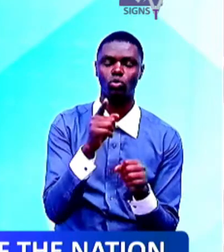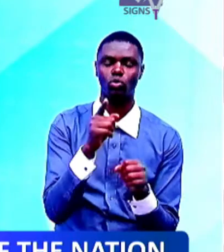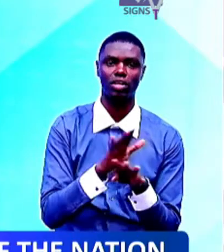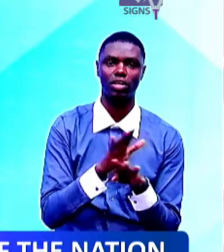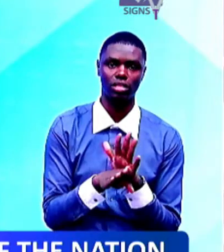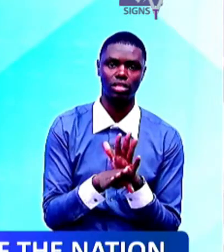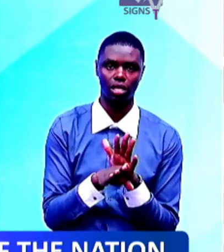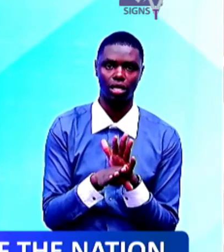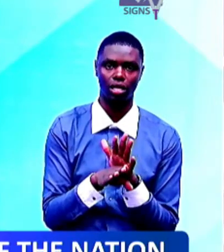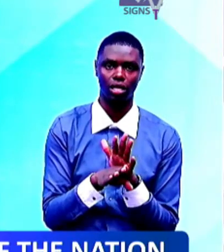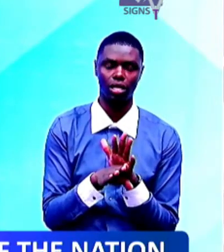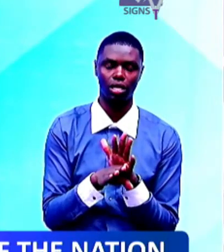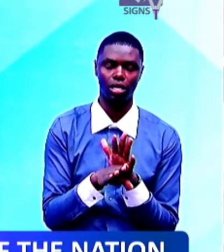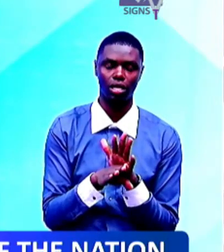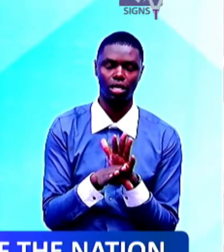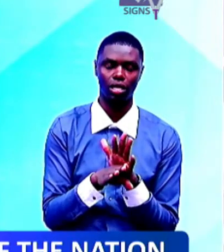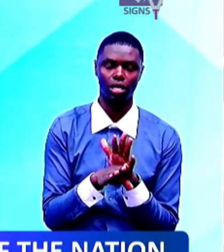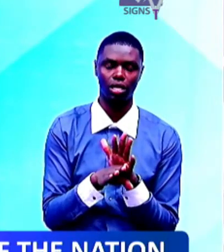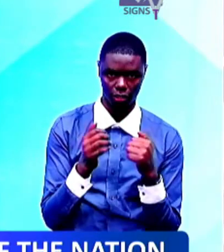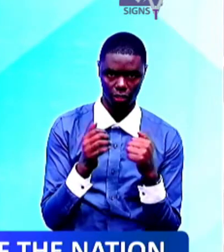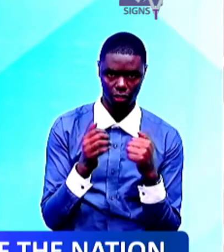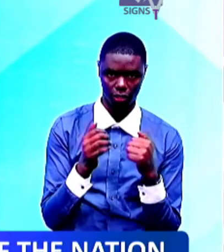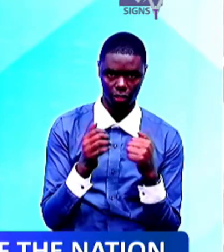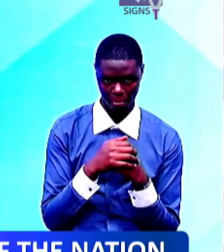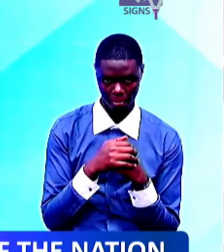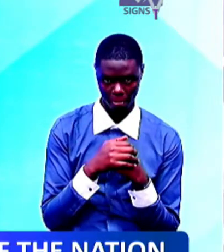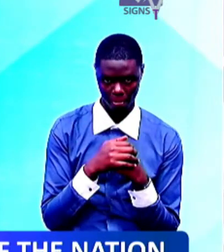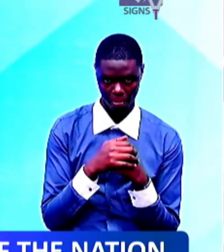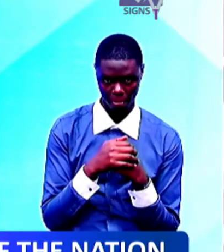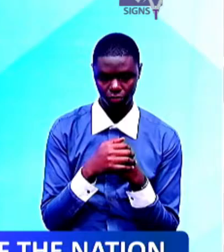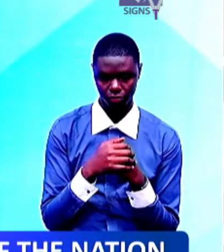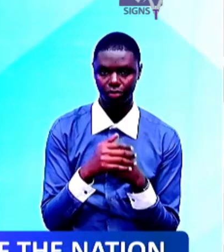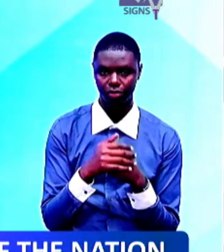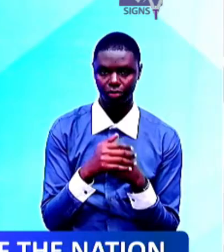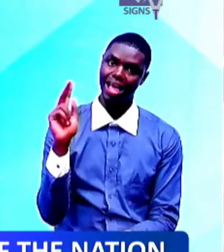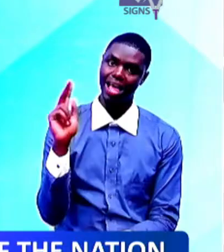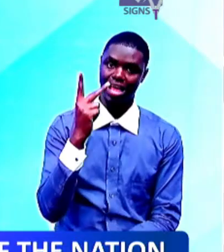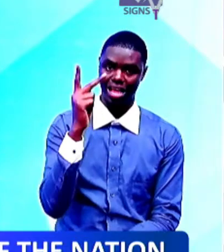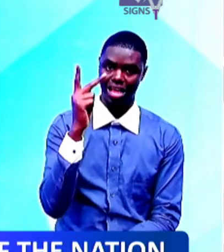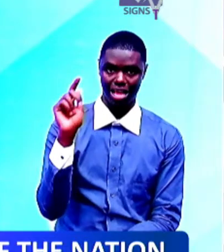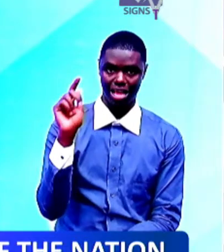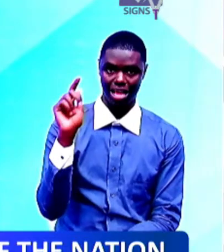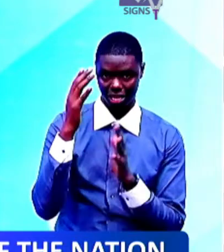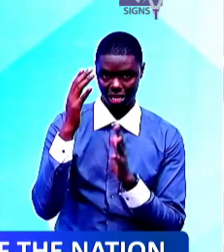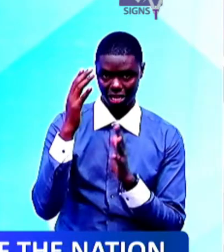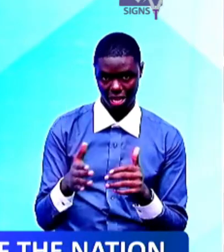country. dictatorship. These are your words. Yes. And dear Kenyans,